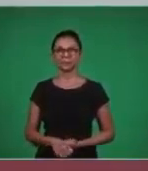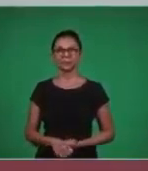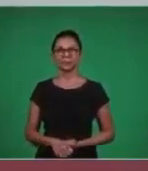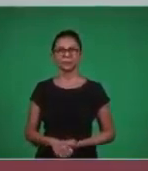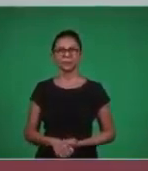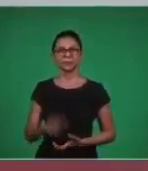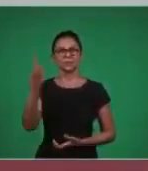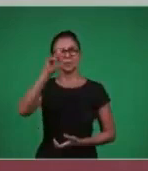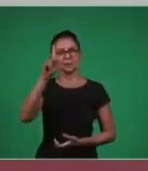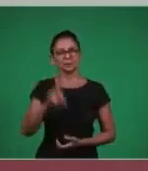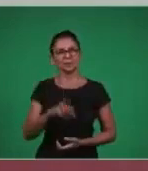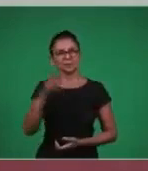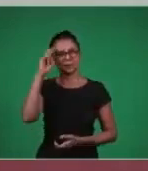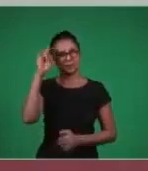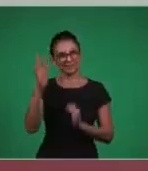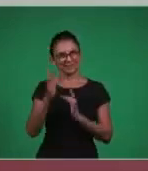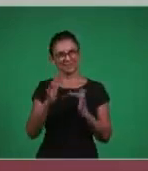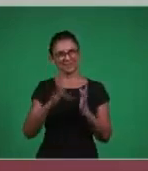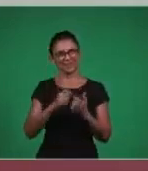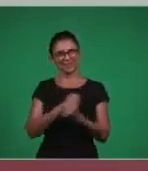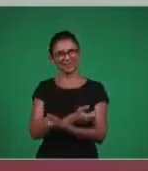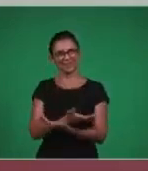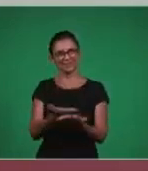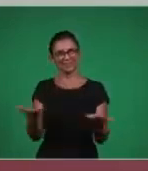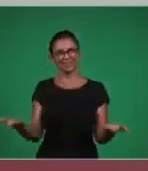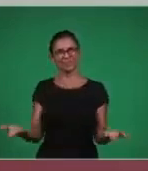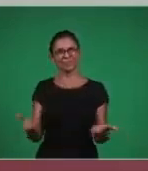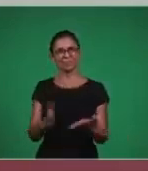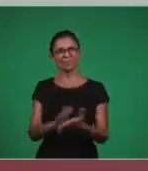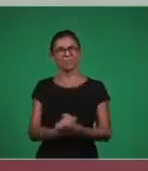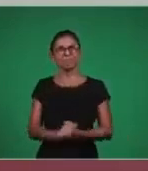with Sister Monica, peace of the Lord Jesus.